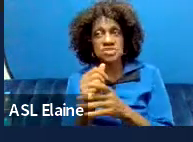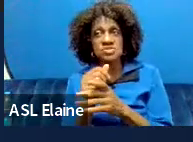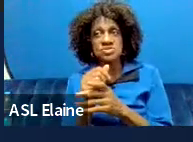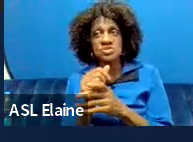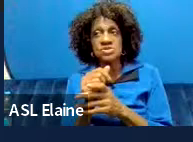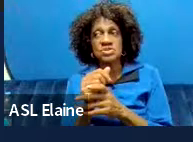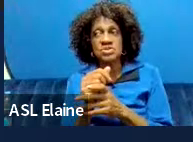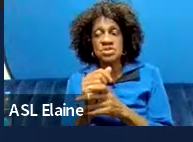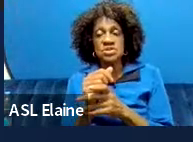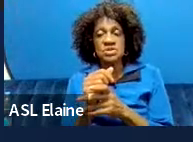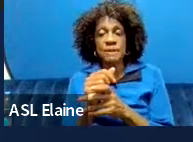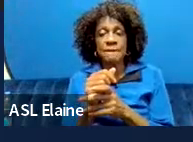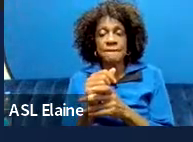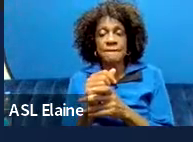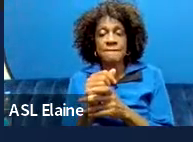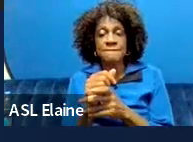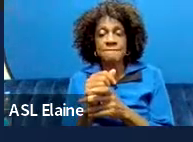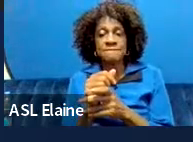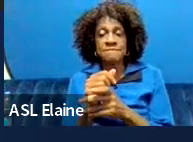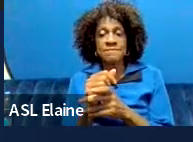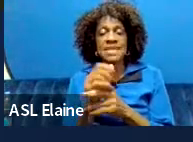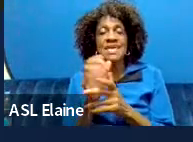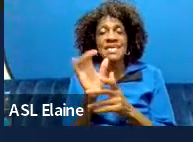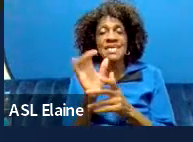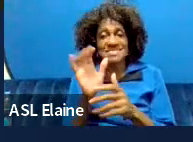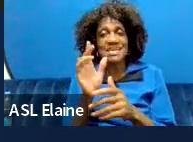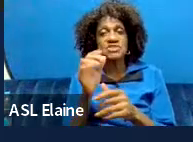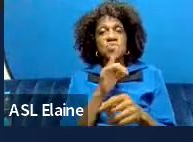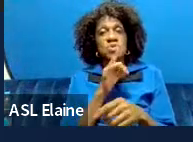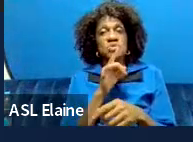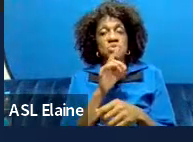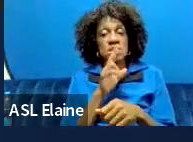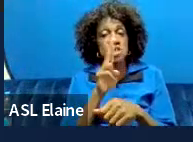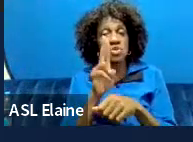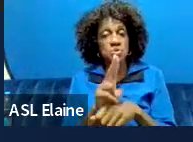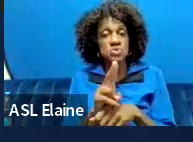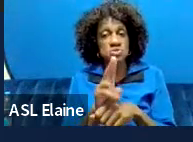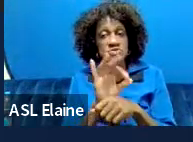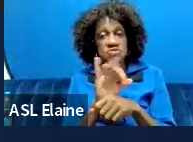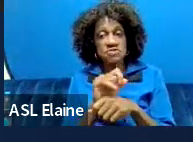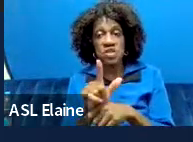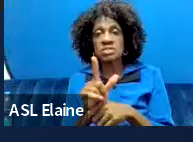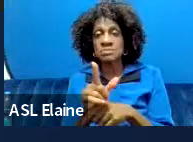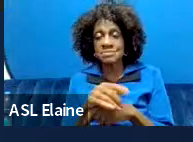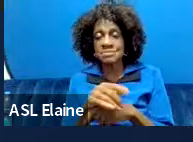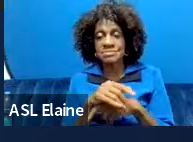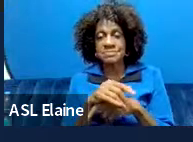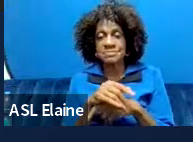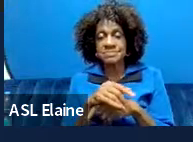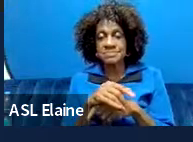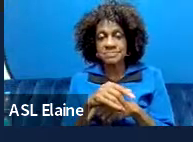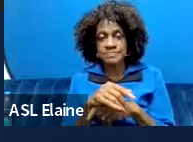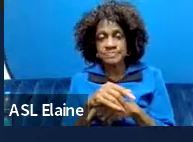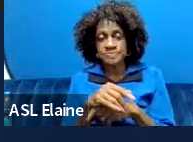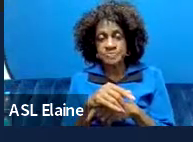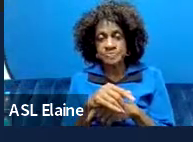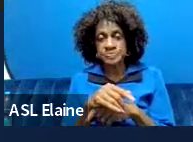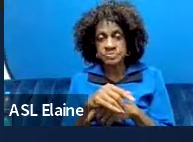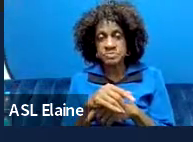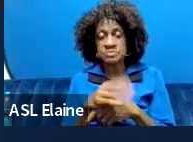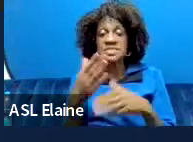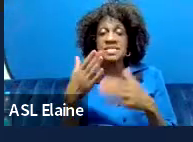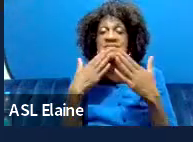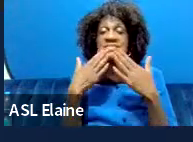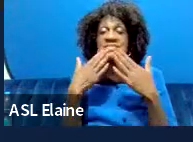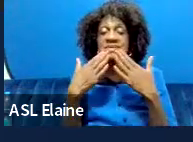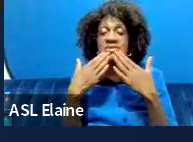that resource is quite useful. So definitely check it out, those in this webinar. And thanks